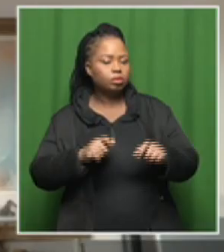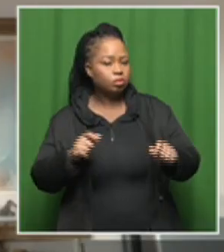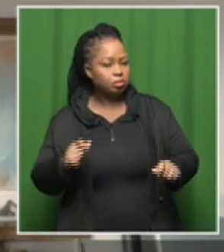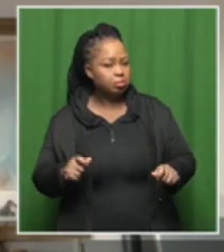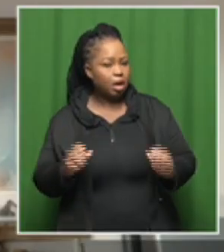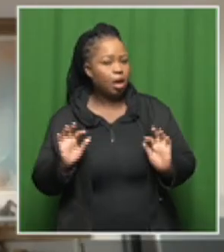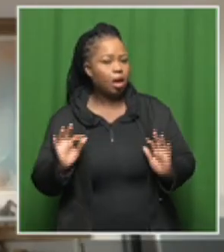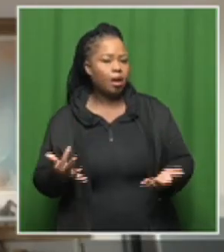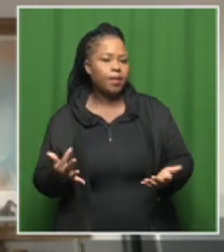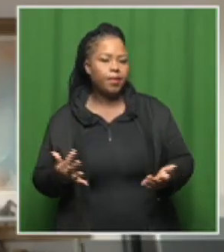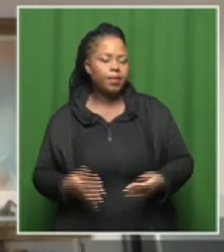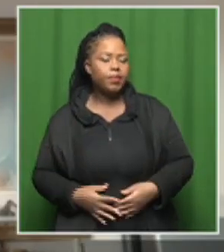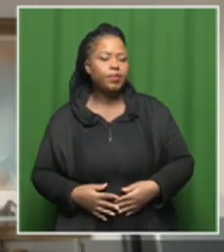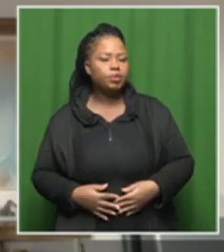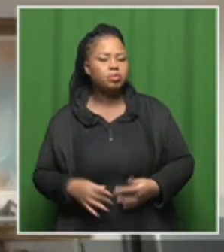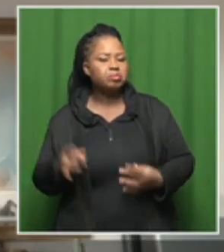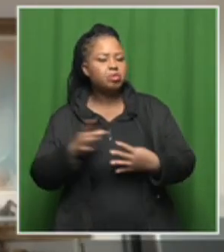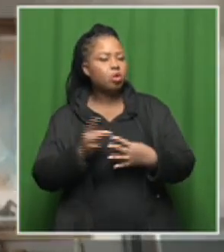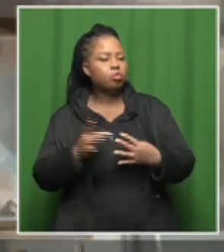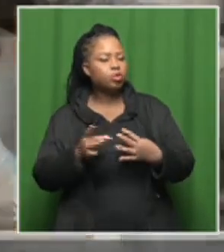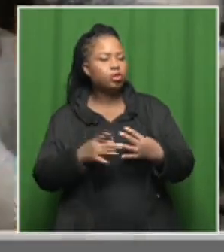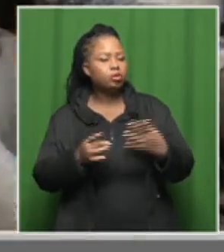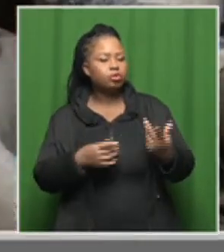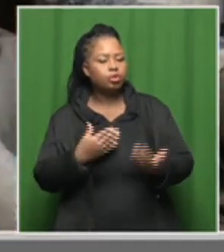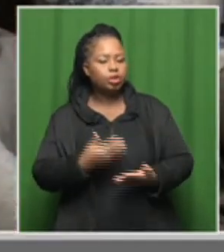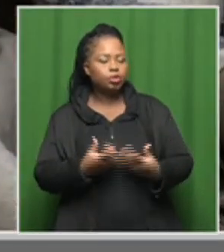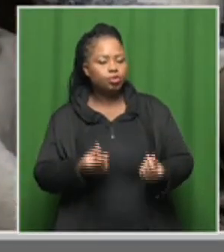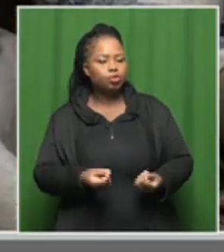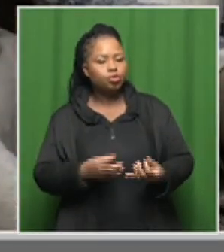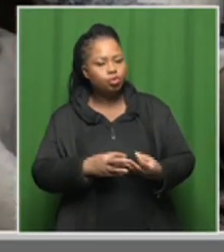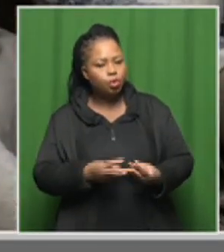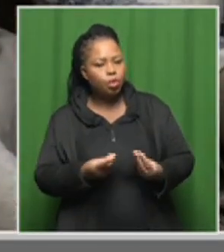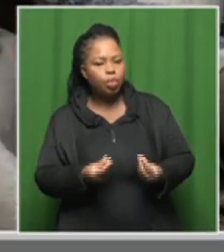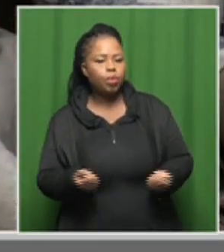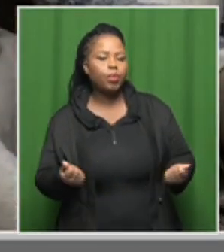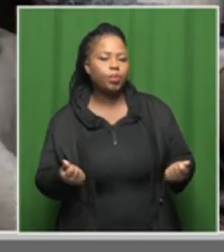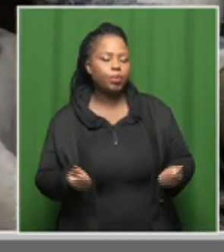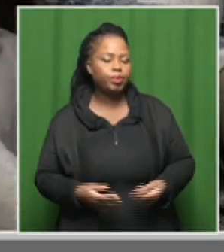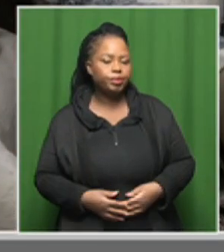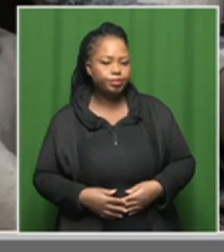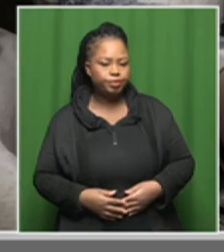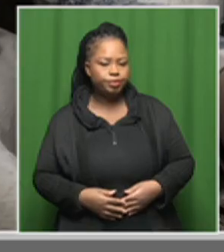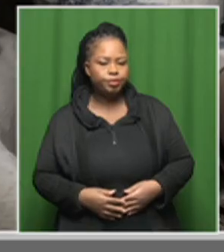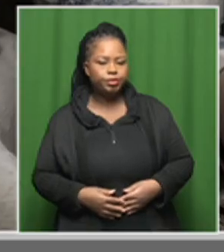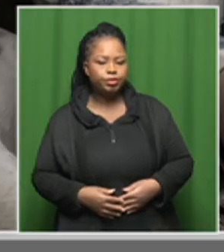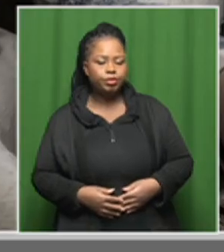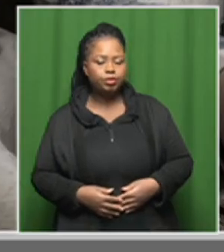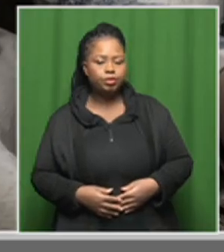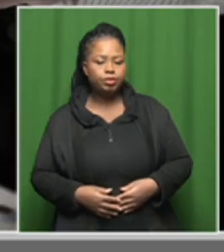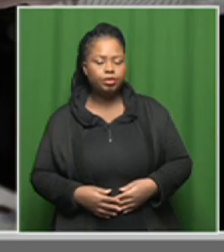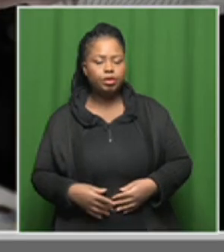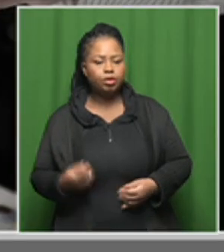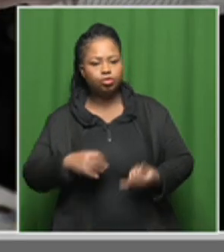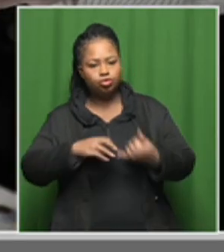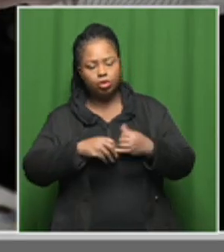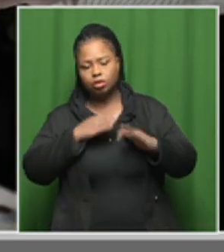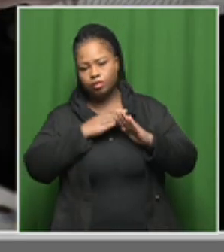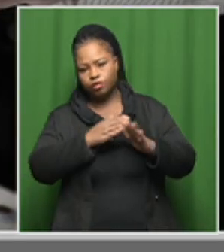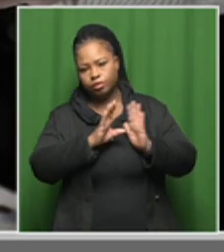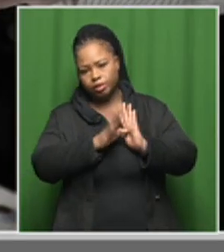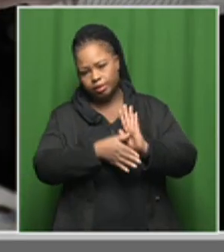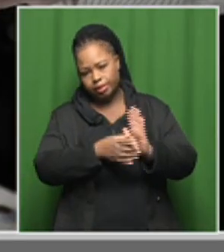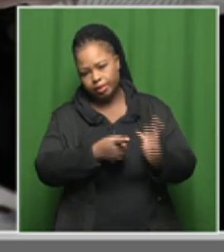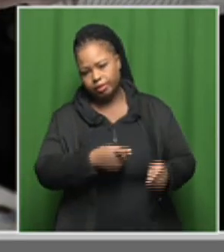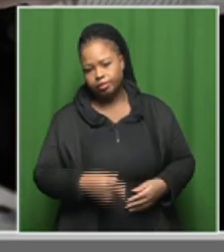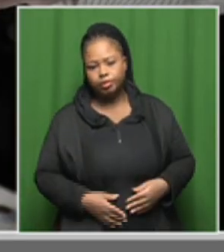about the options that are out there to treat clubfoot effectively and therefore not have disability. According to a couple of